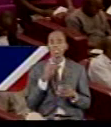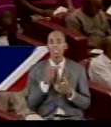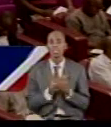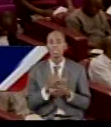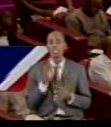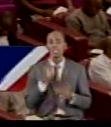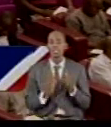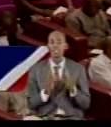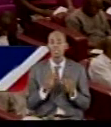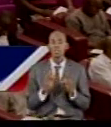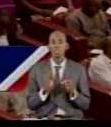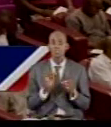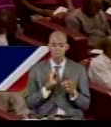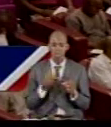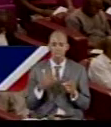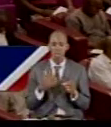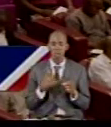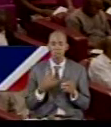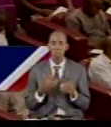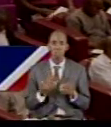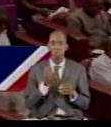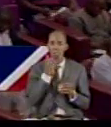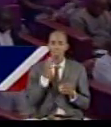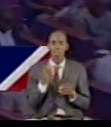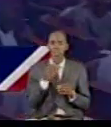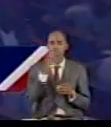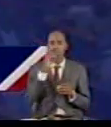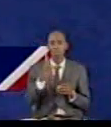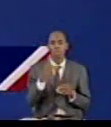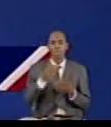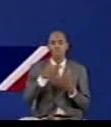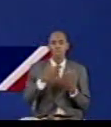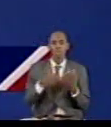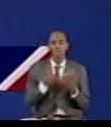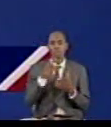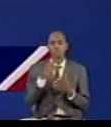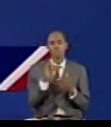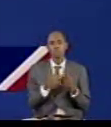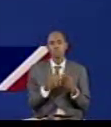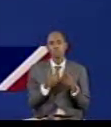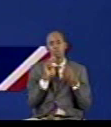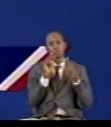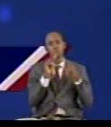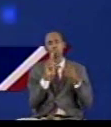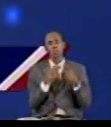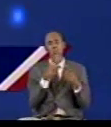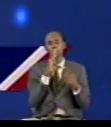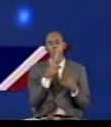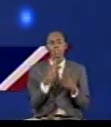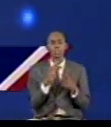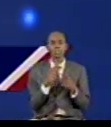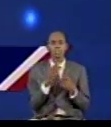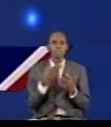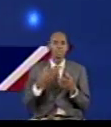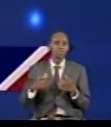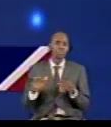any man among you seem to be religious and bridleth not his